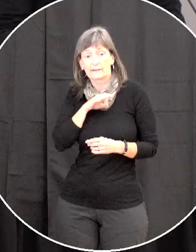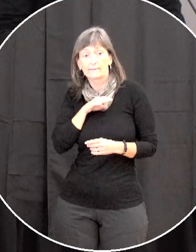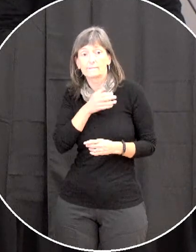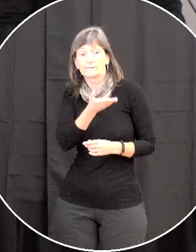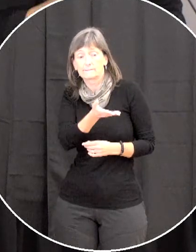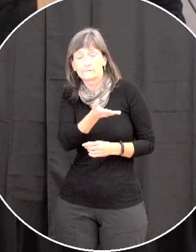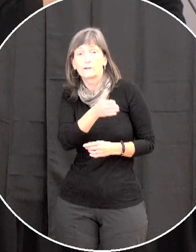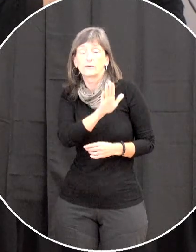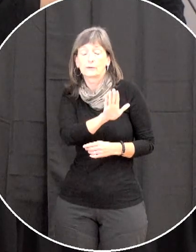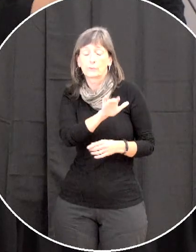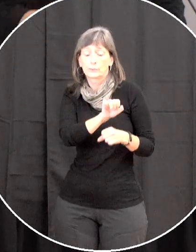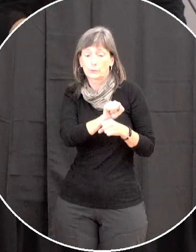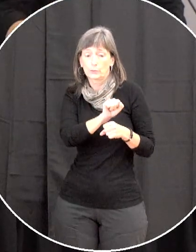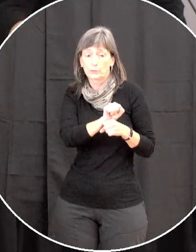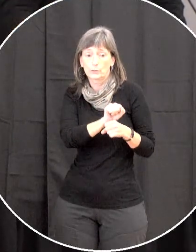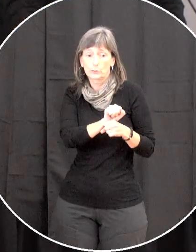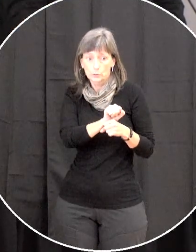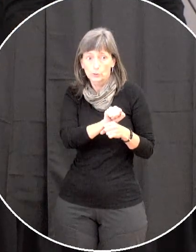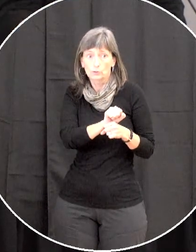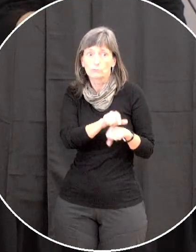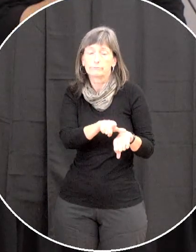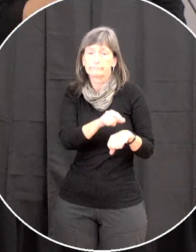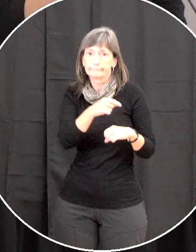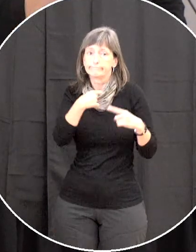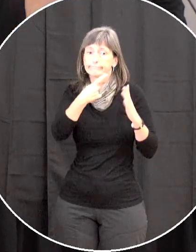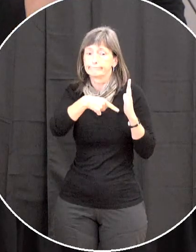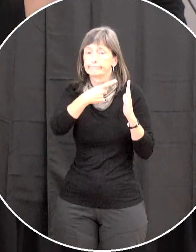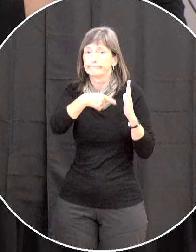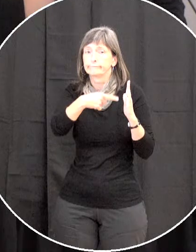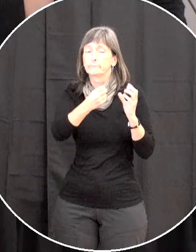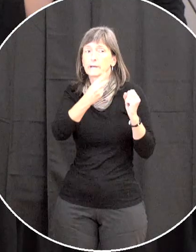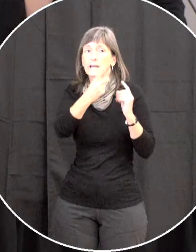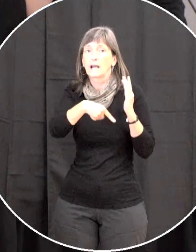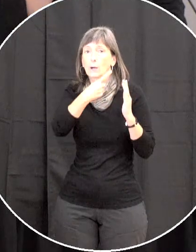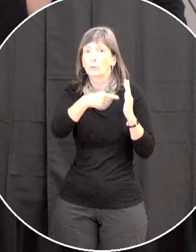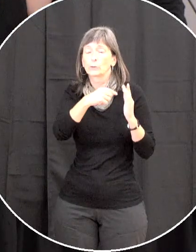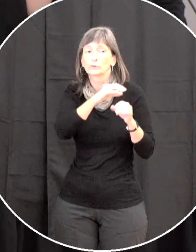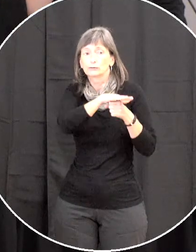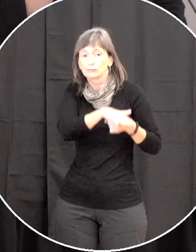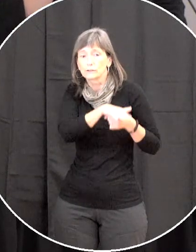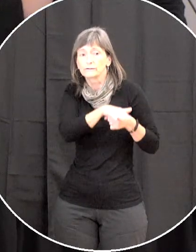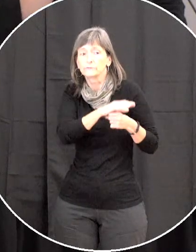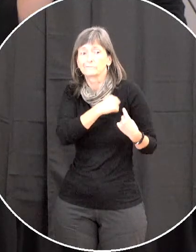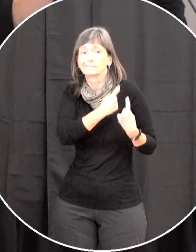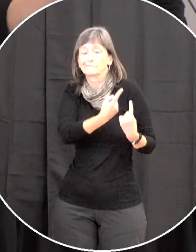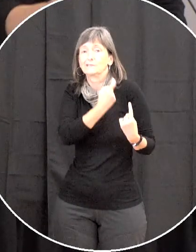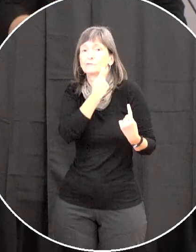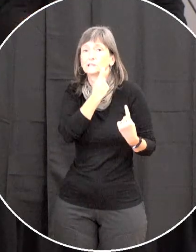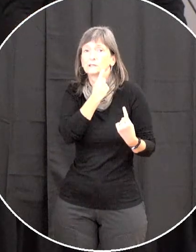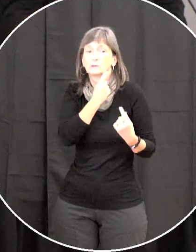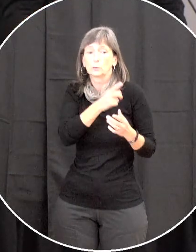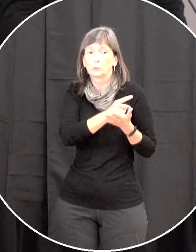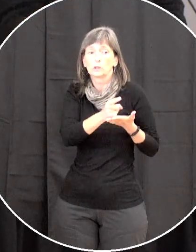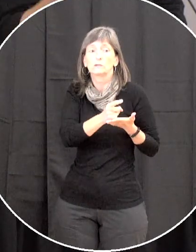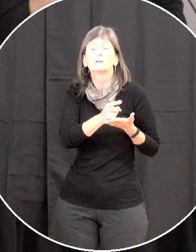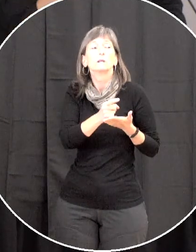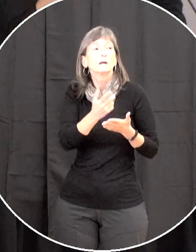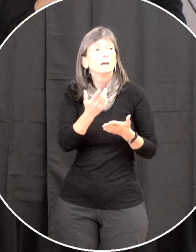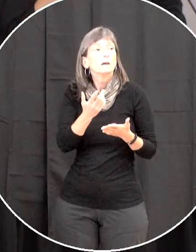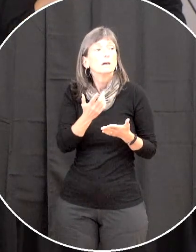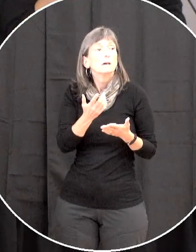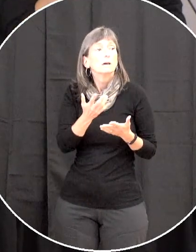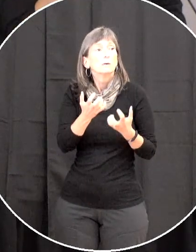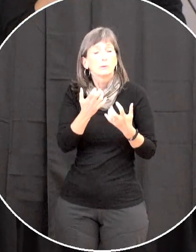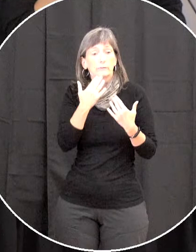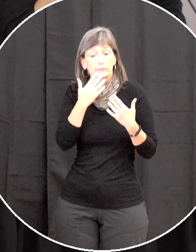know they've had a lot of long hours and a lot of stressful time in the last few weeks, and I want to, on behalf of me